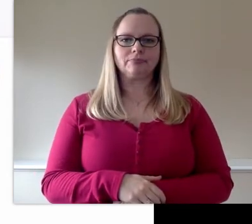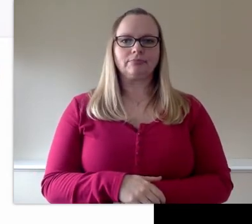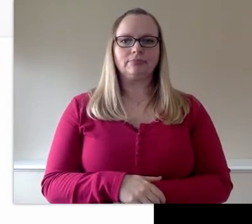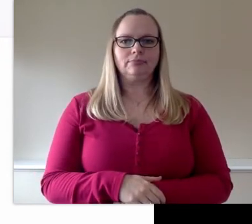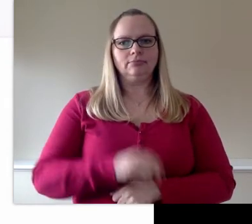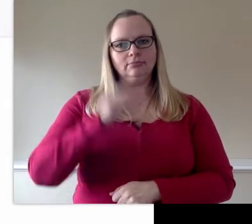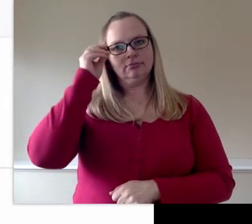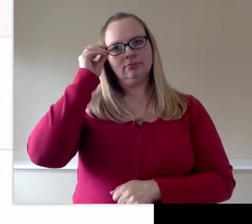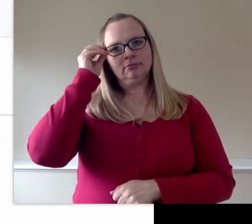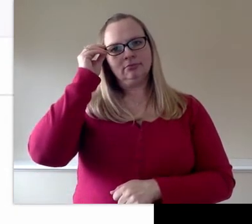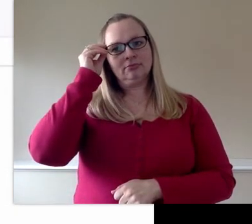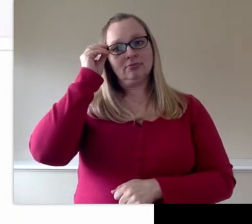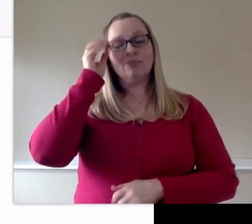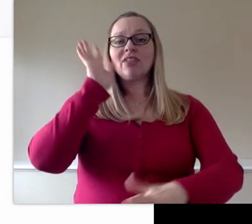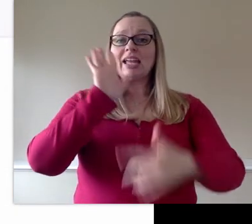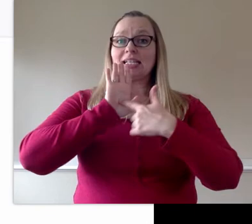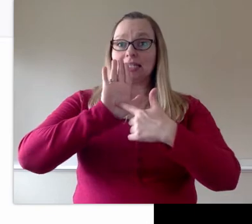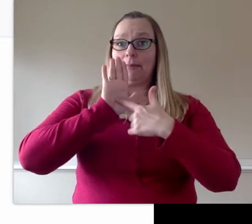Let's look at an example.